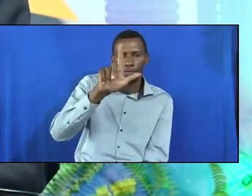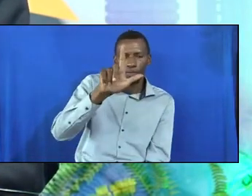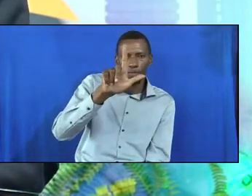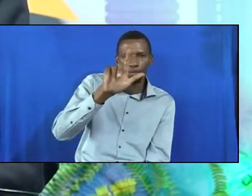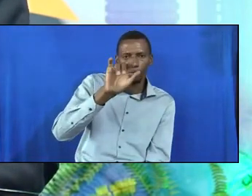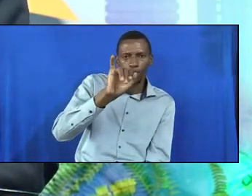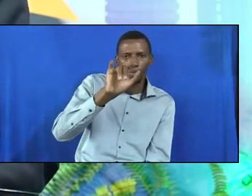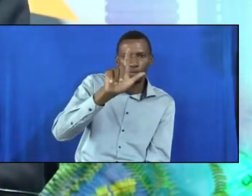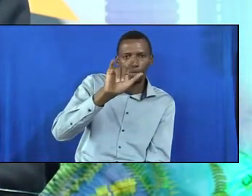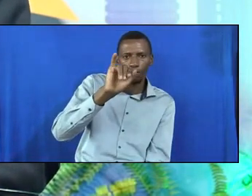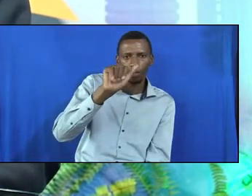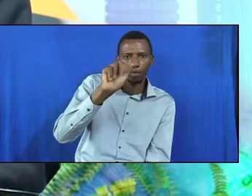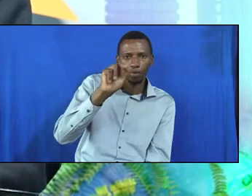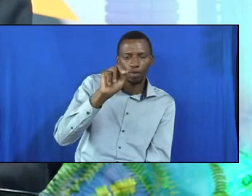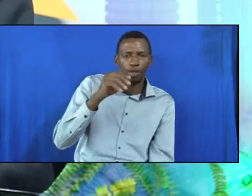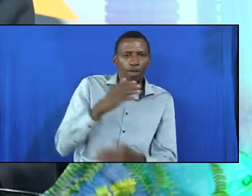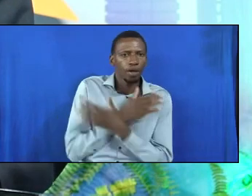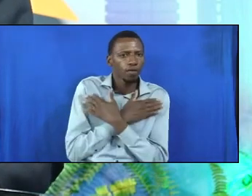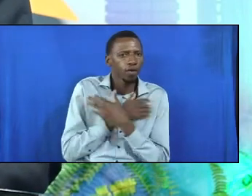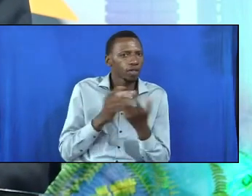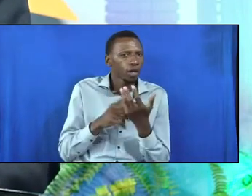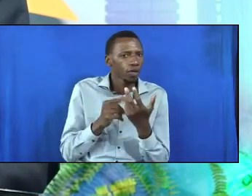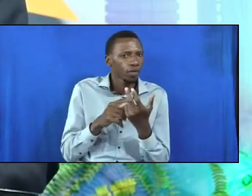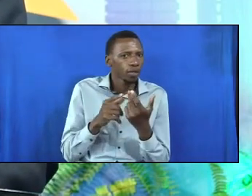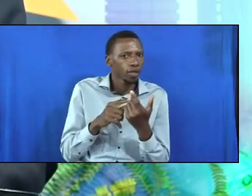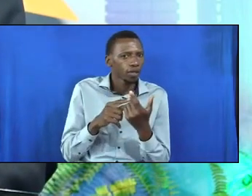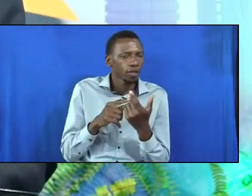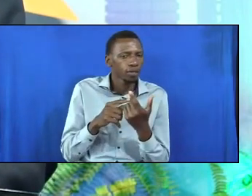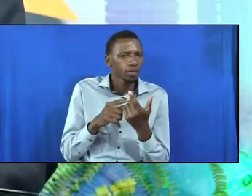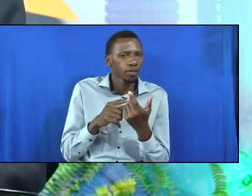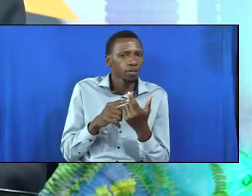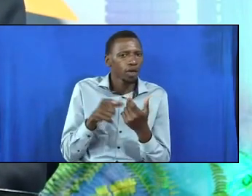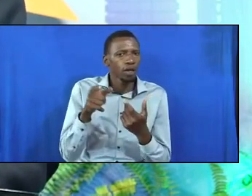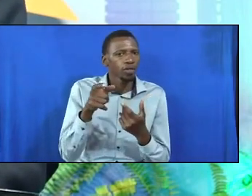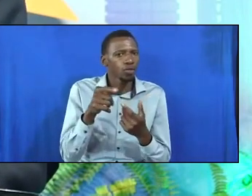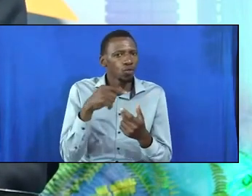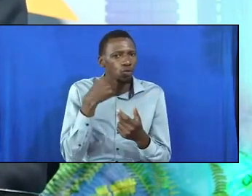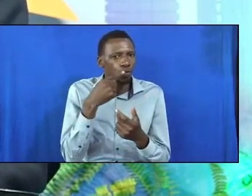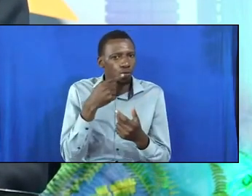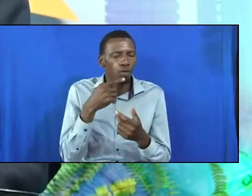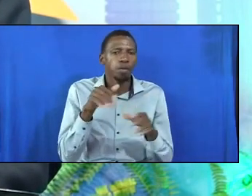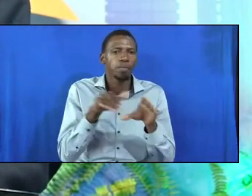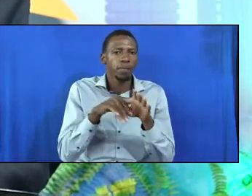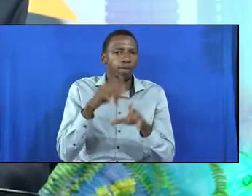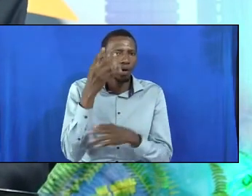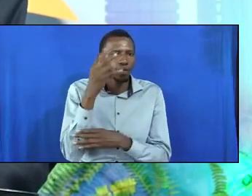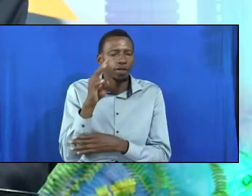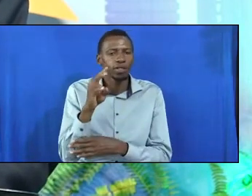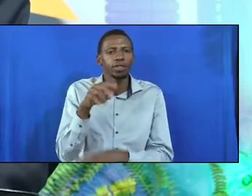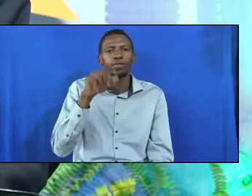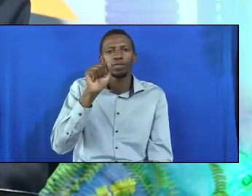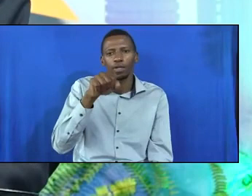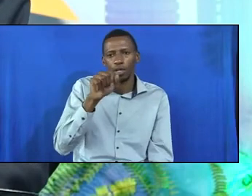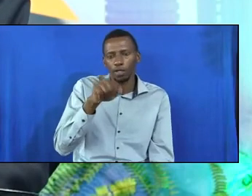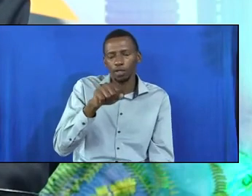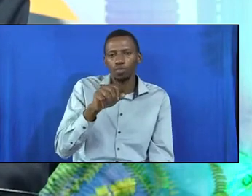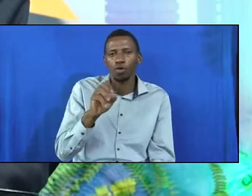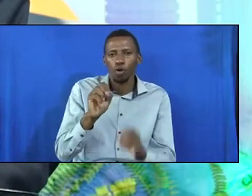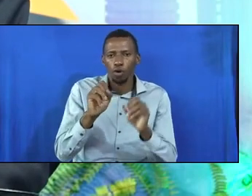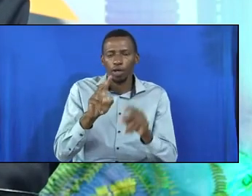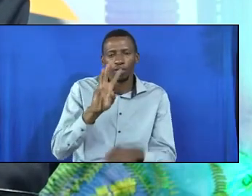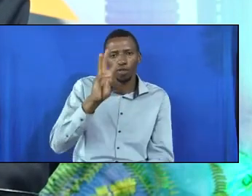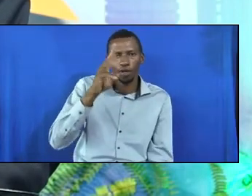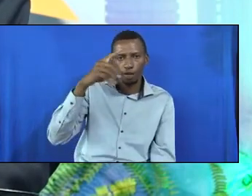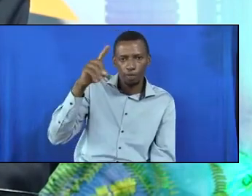How many friends? Three. Category? Adventist. Adventist. Yes. Okay, 3 marks for, did you